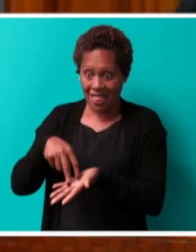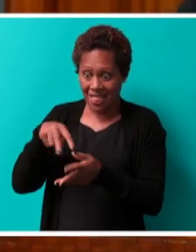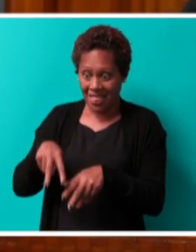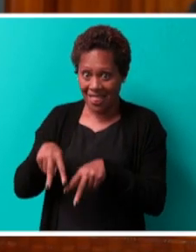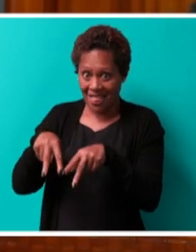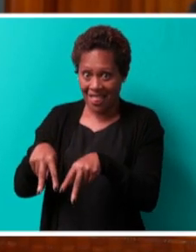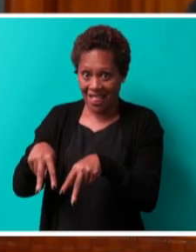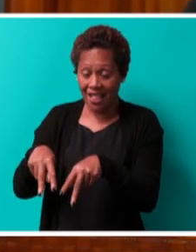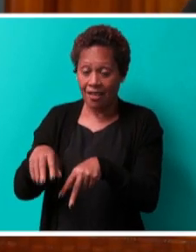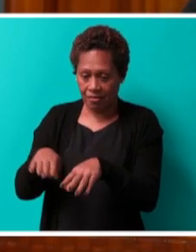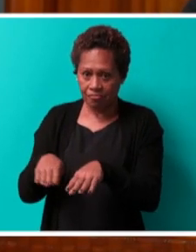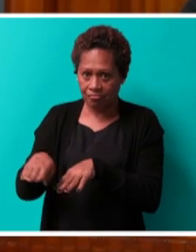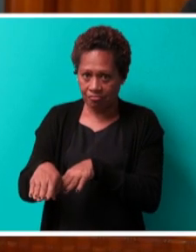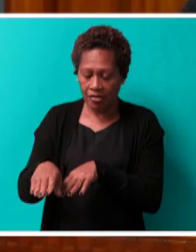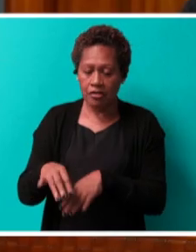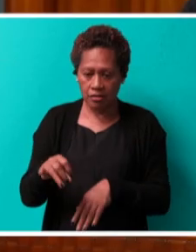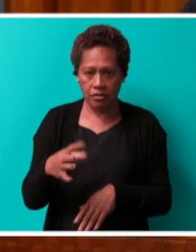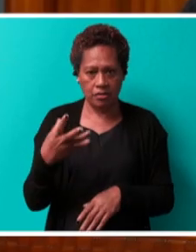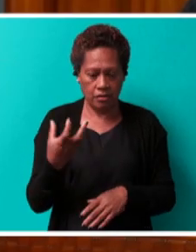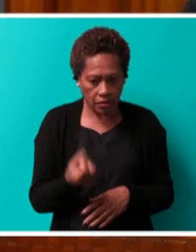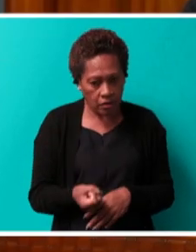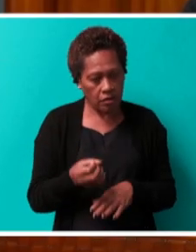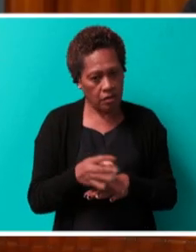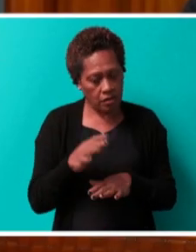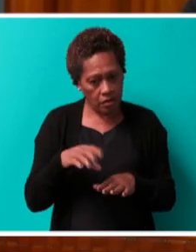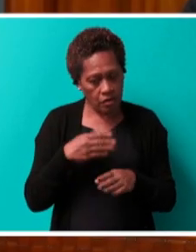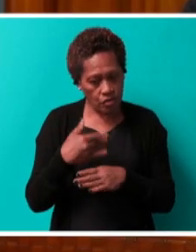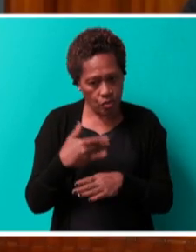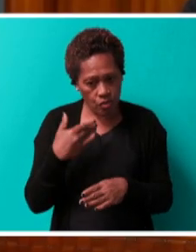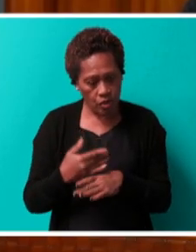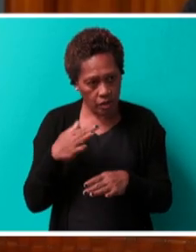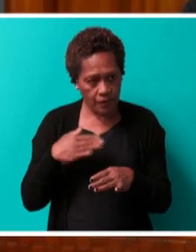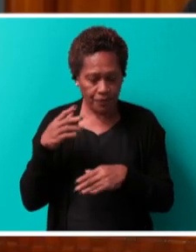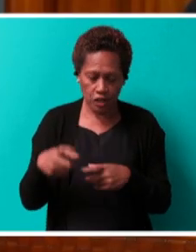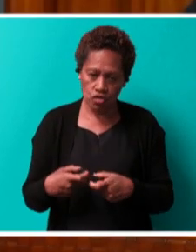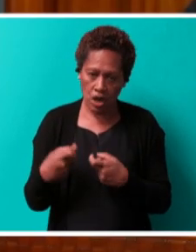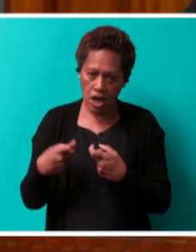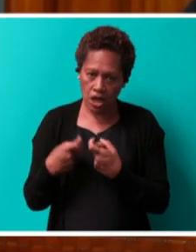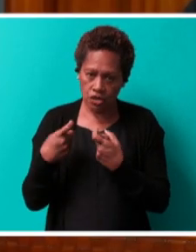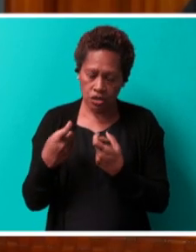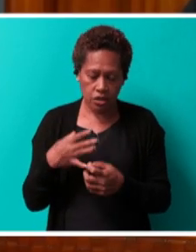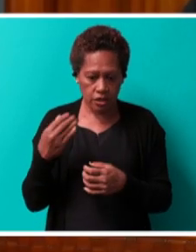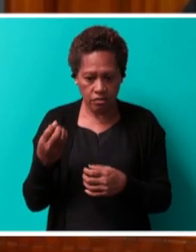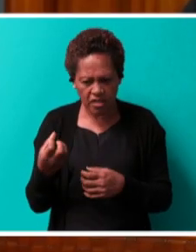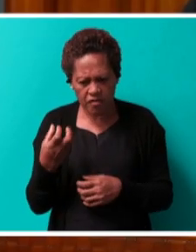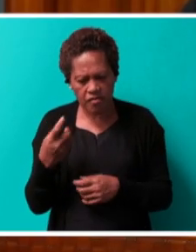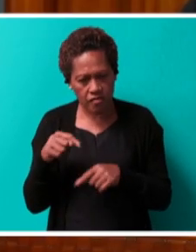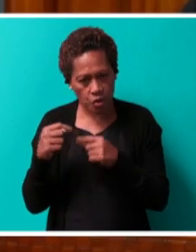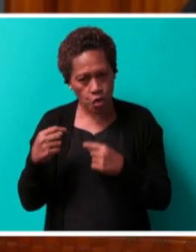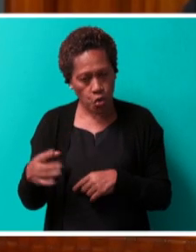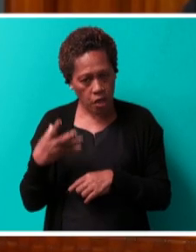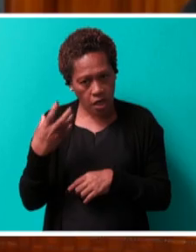The coordinated approach is also aimed at addressing operational and administrative challenges arising from the ongoing